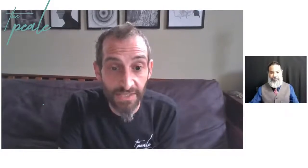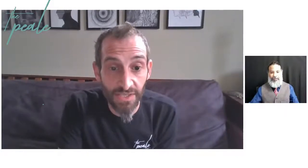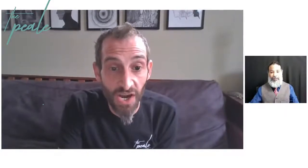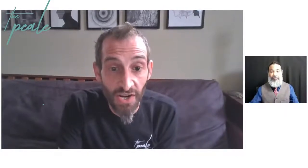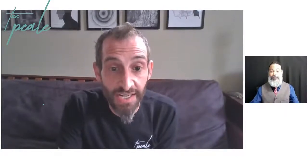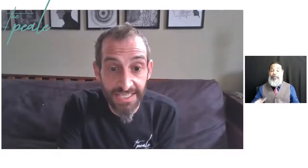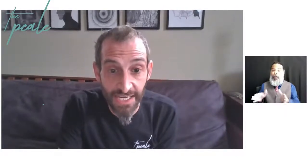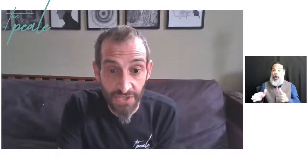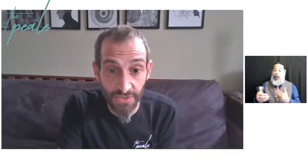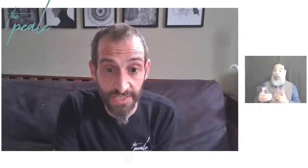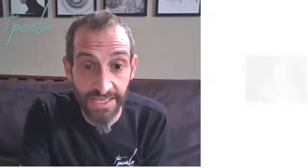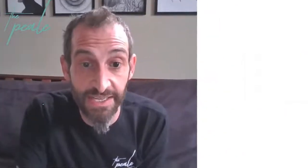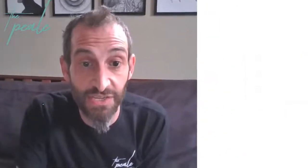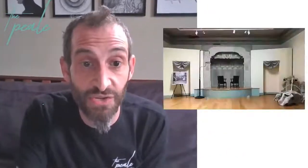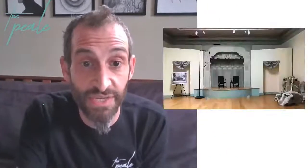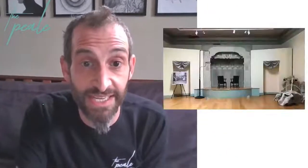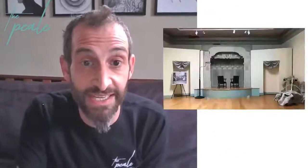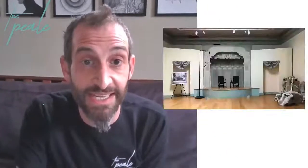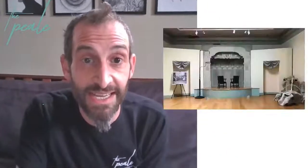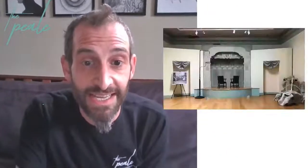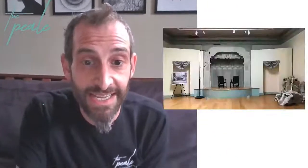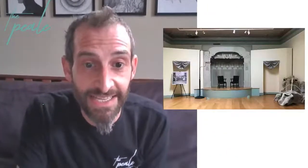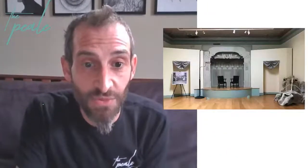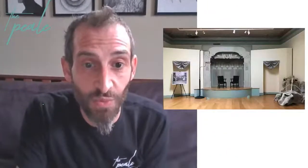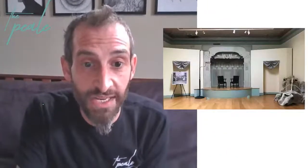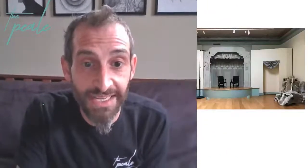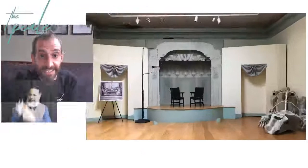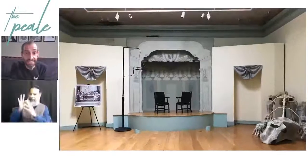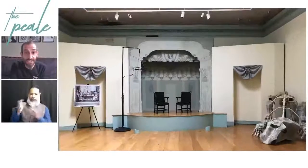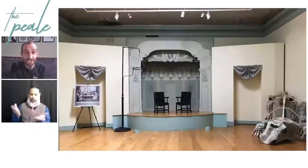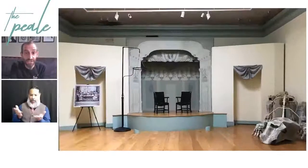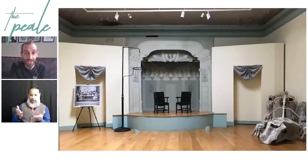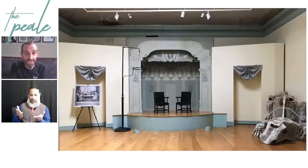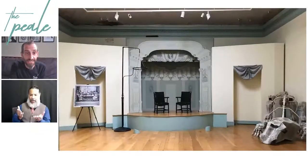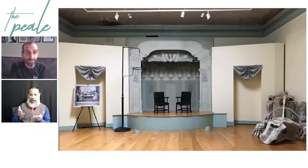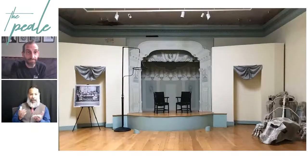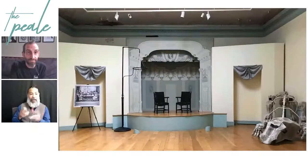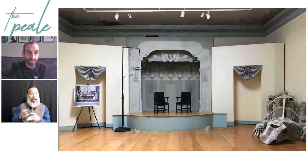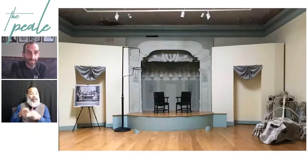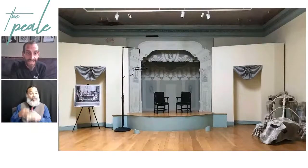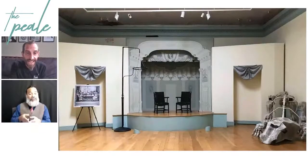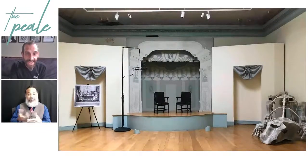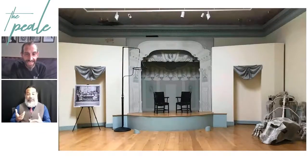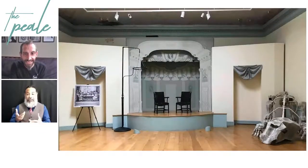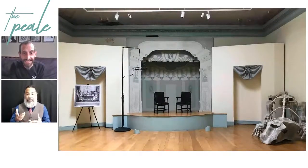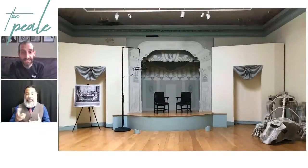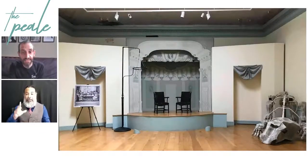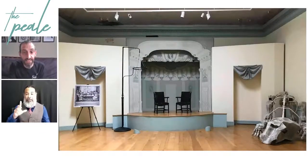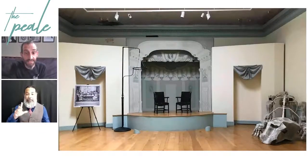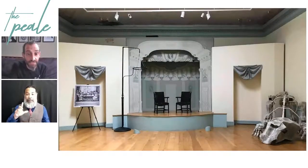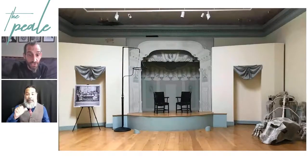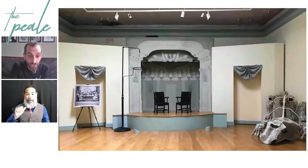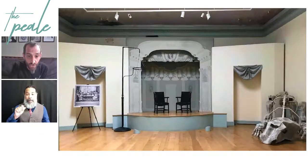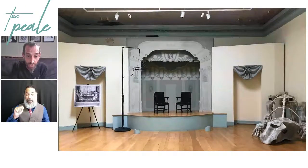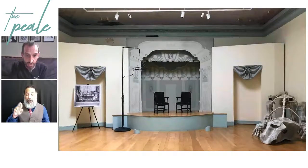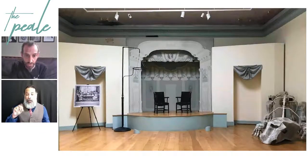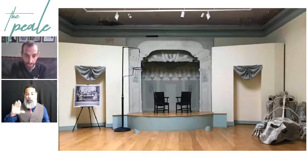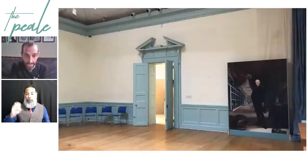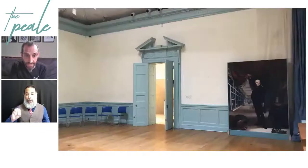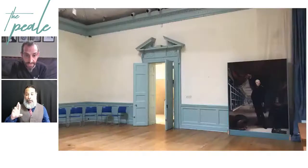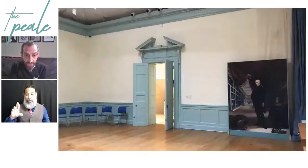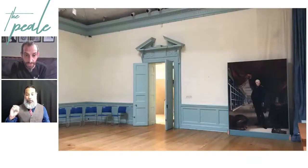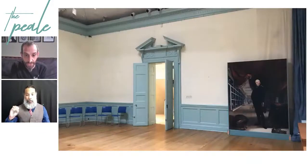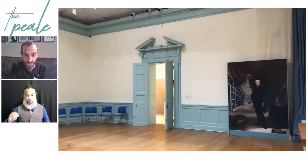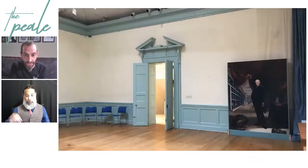the Peale architecturally unique is what is known as the Latrobe